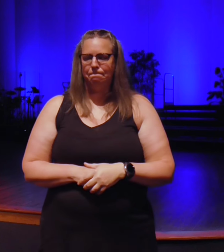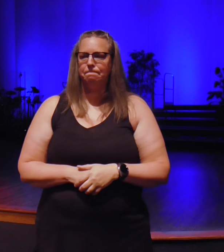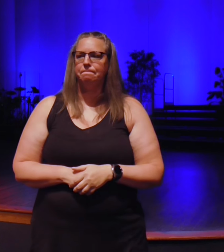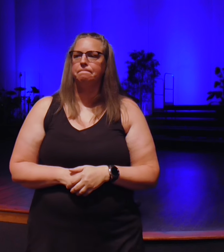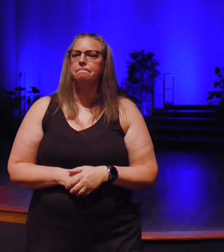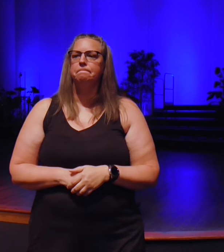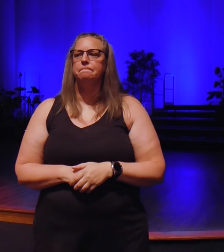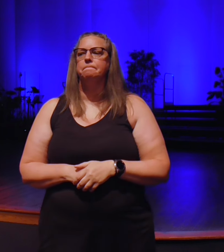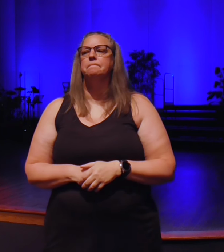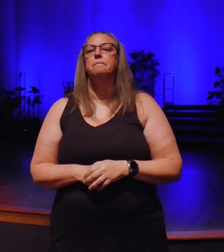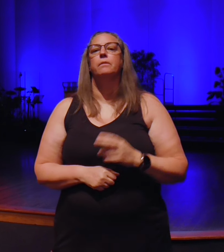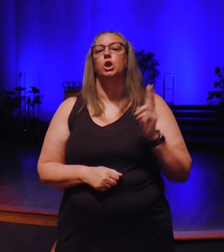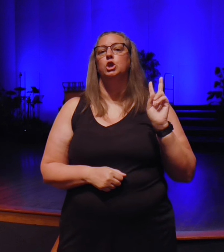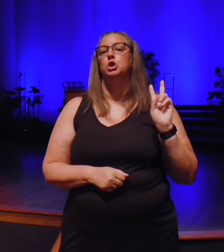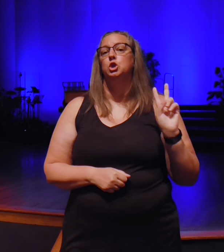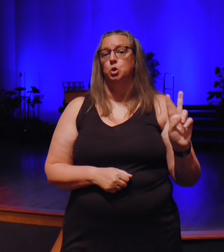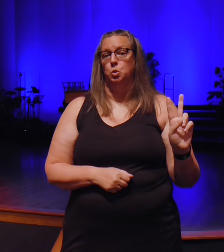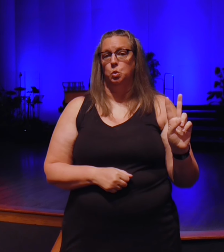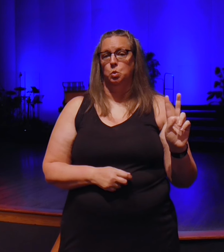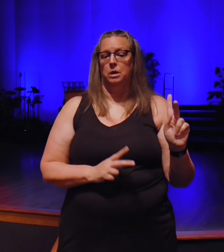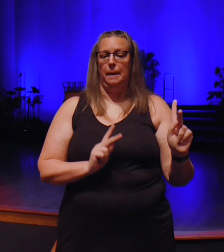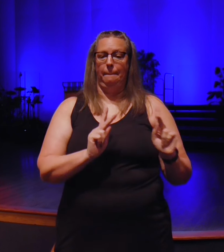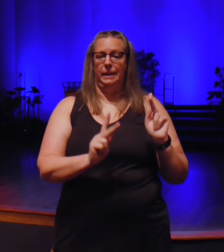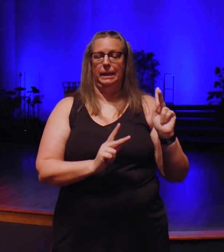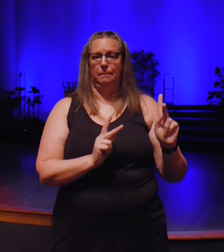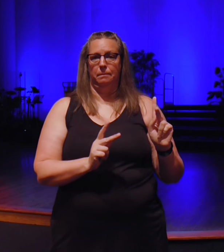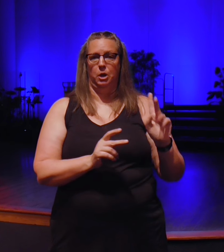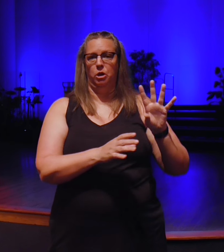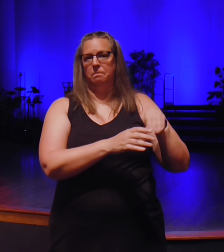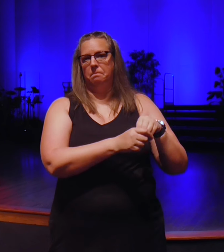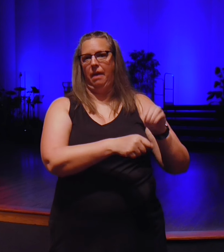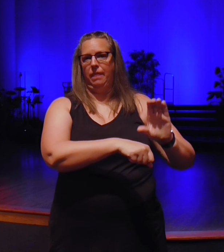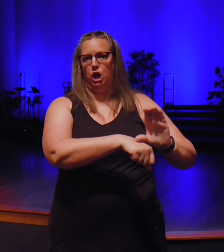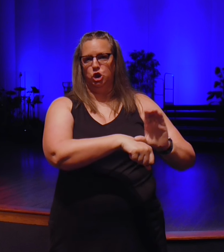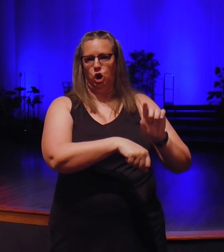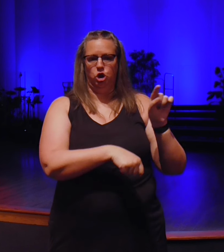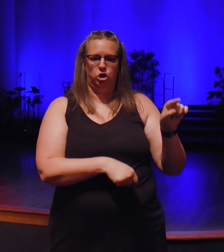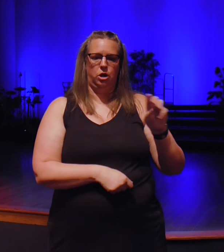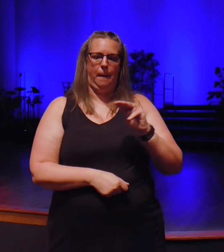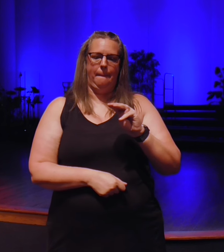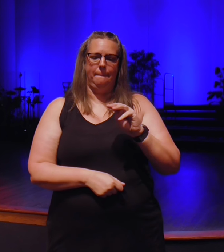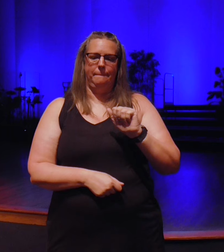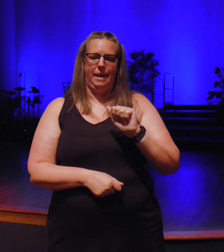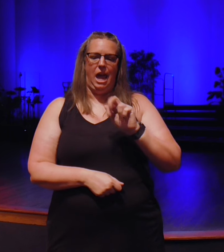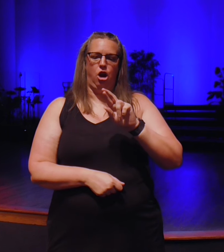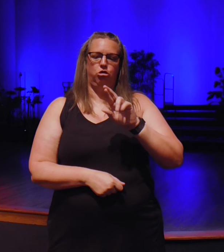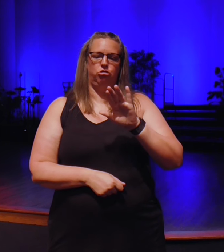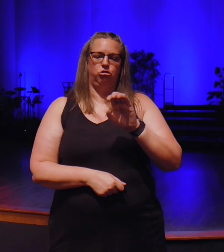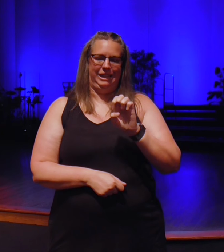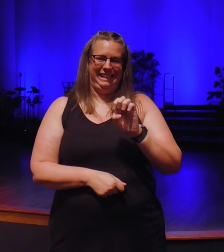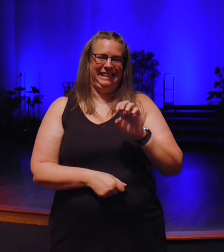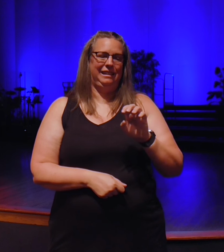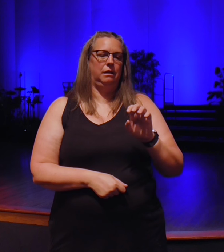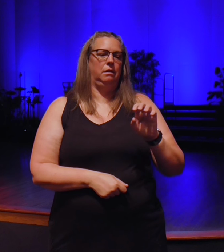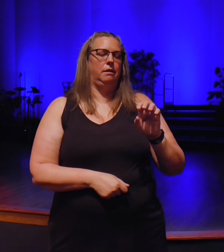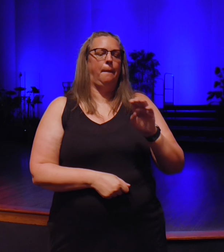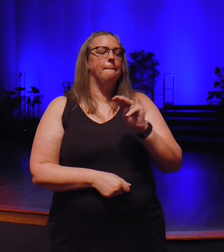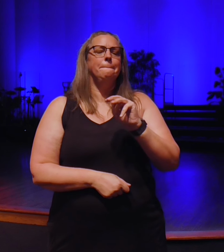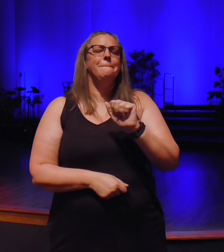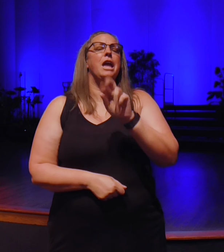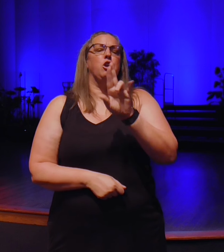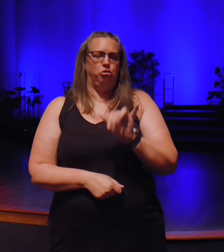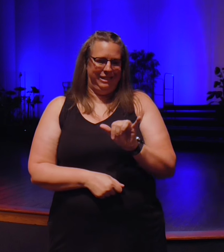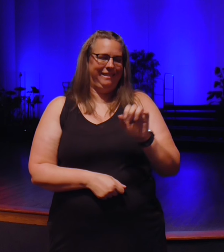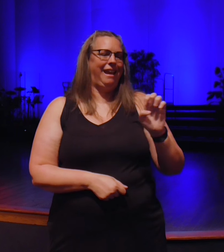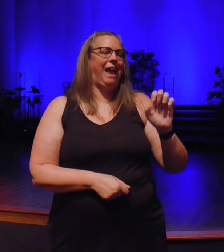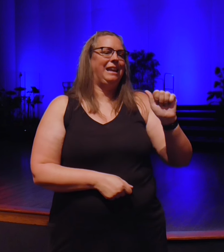Two lovely individuals who were a part of the Church of Religious Science, Mary and Alan Feldman, brought me to Religious Science Teen